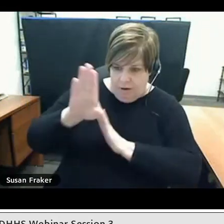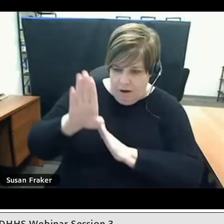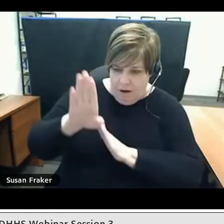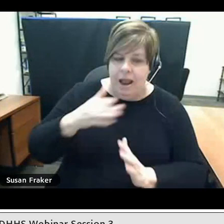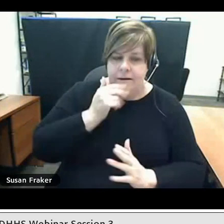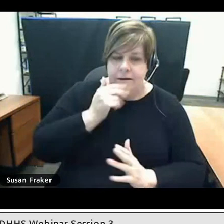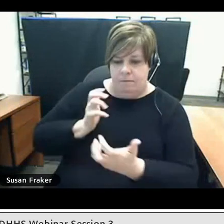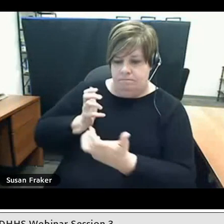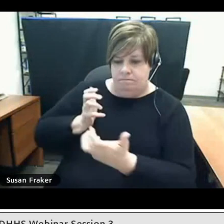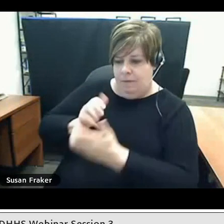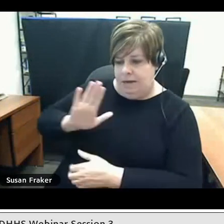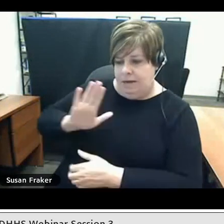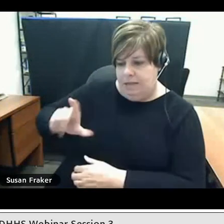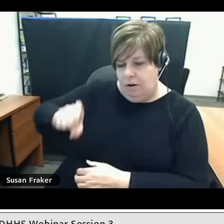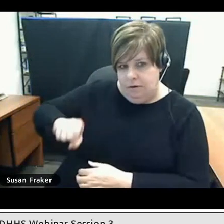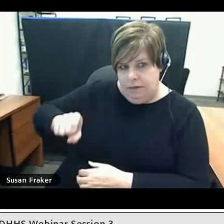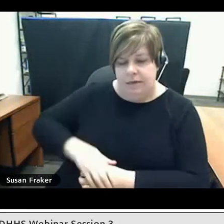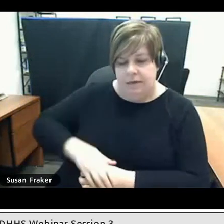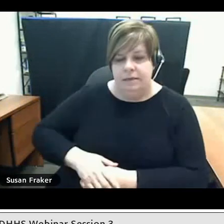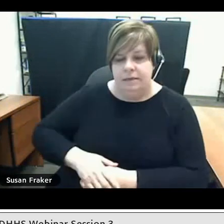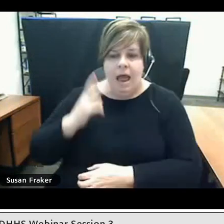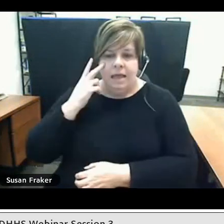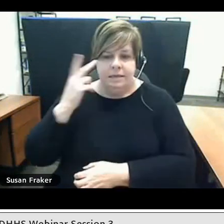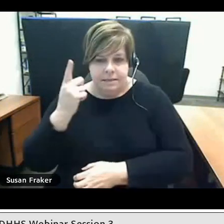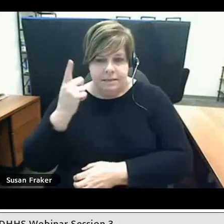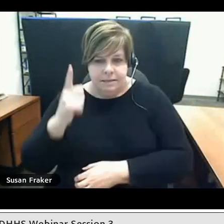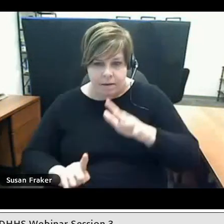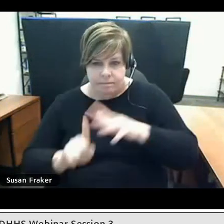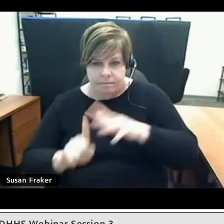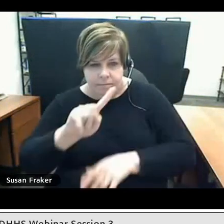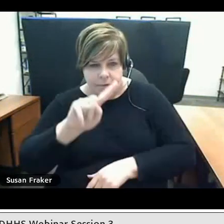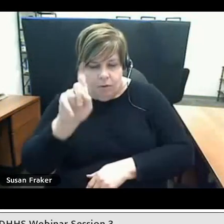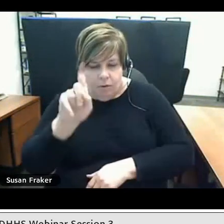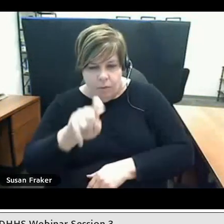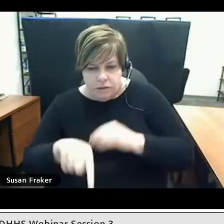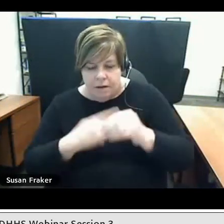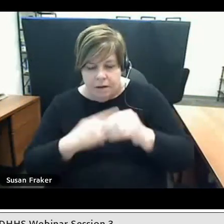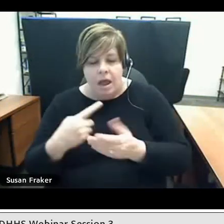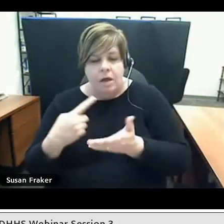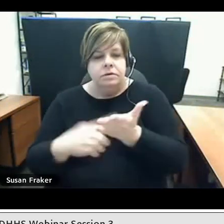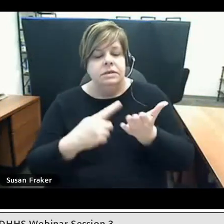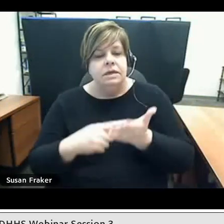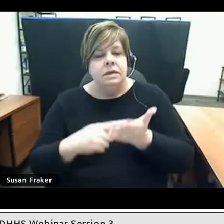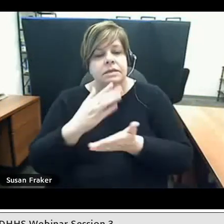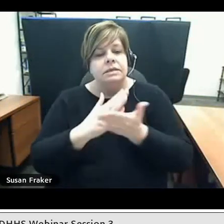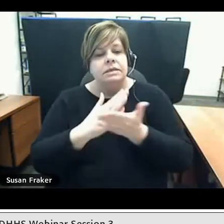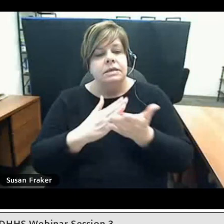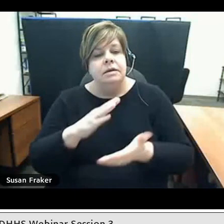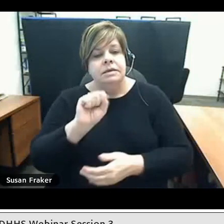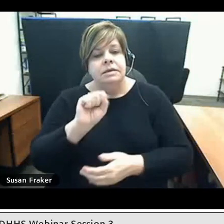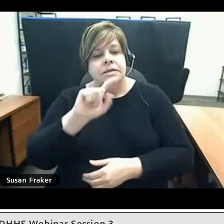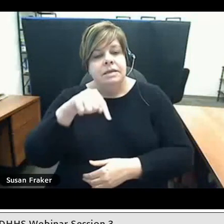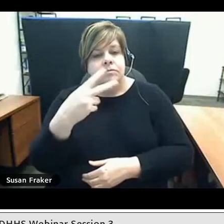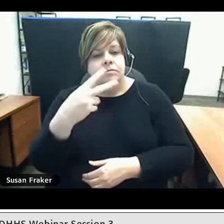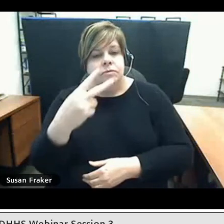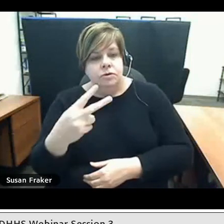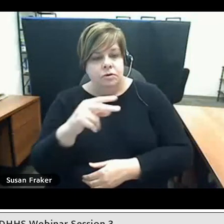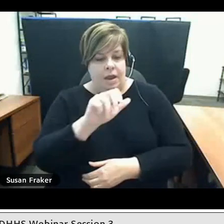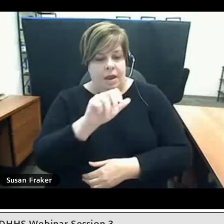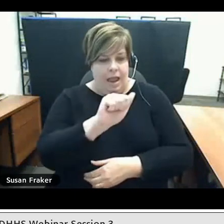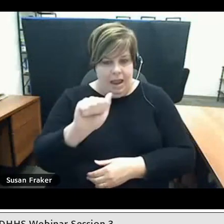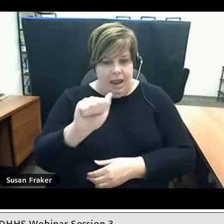client. I see that somebody had a question around discussing step 2 in AA or NA. And yes, the